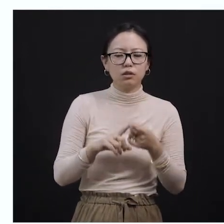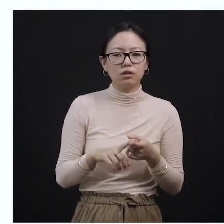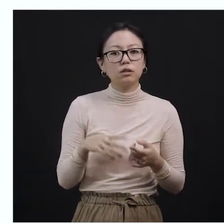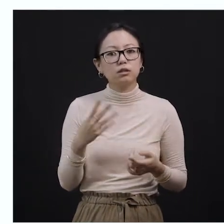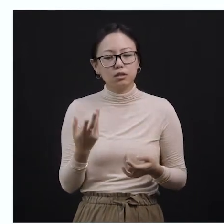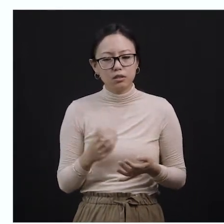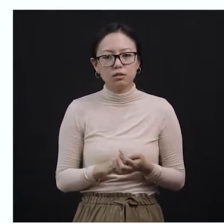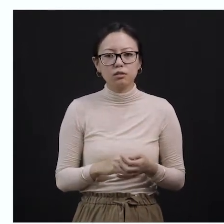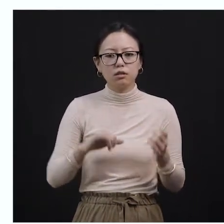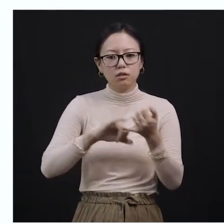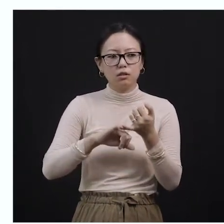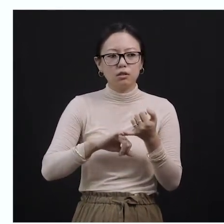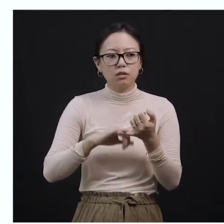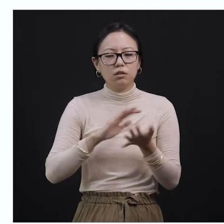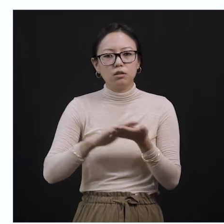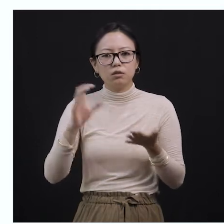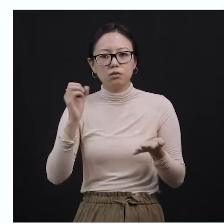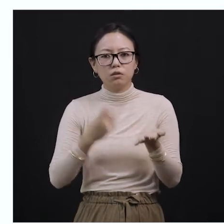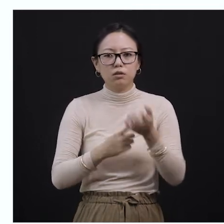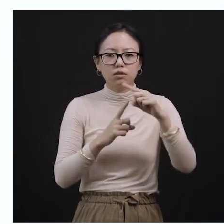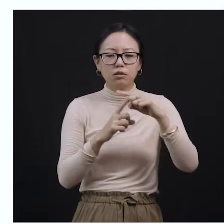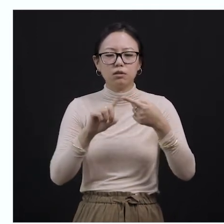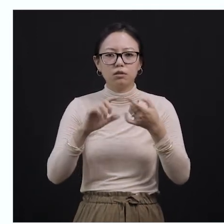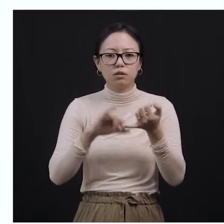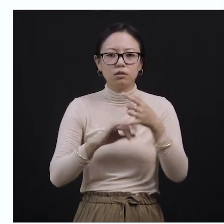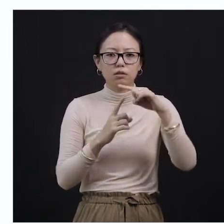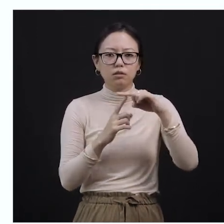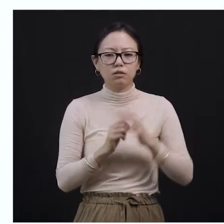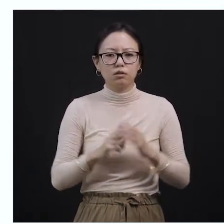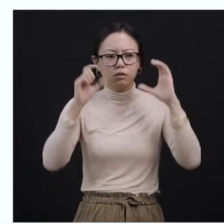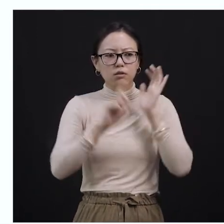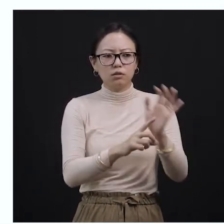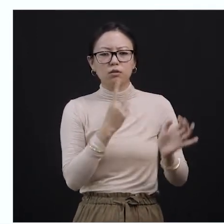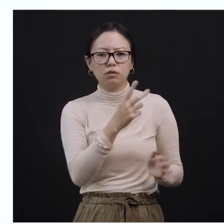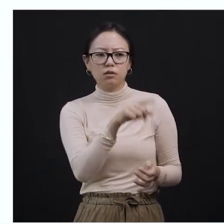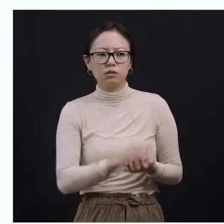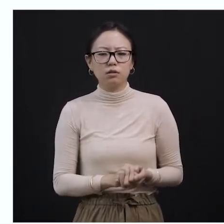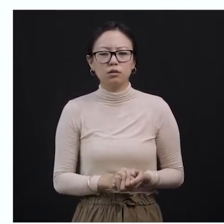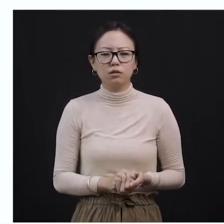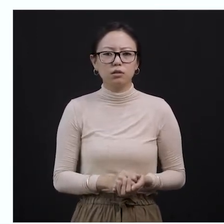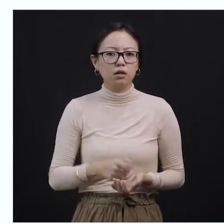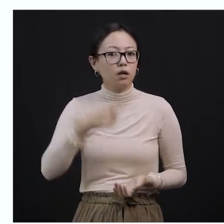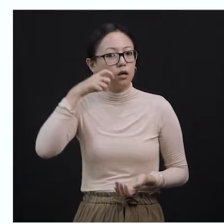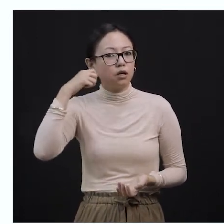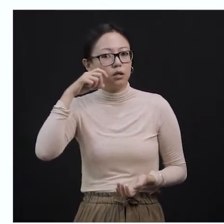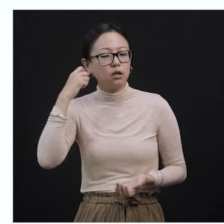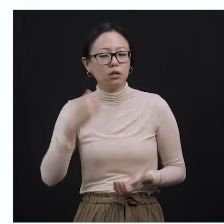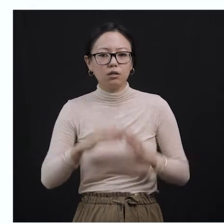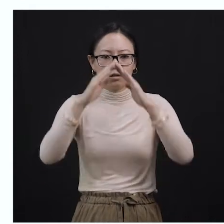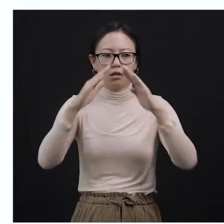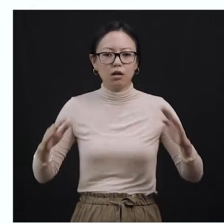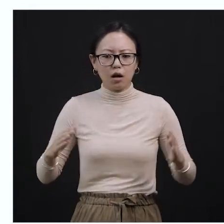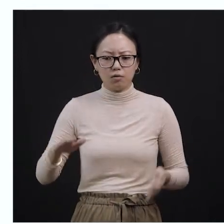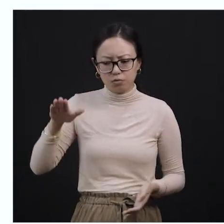find the shortest, by looking at this picture, we can easily identify that this yellow house is the